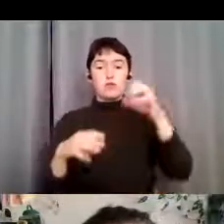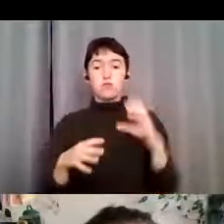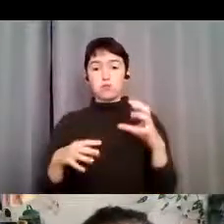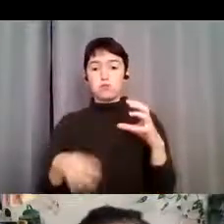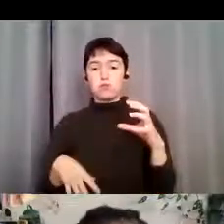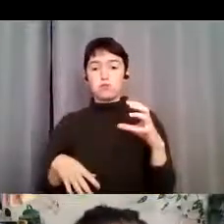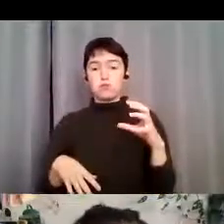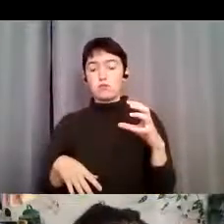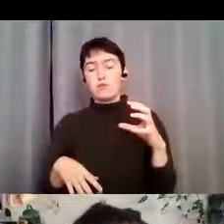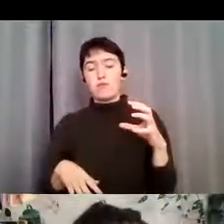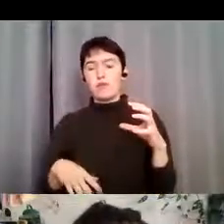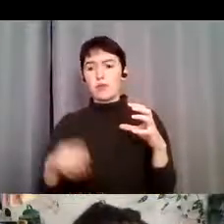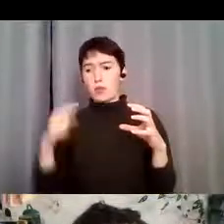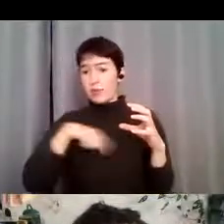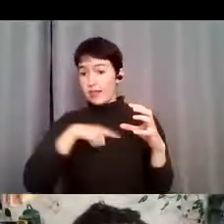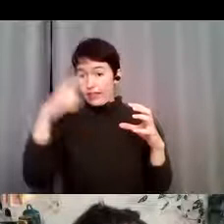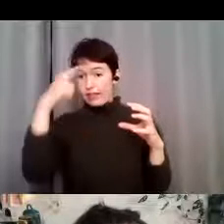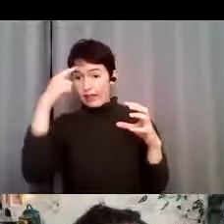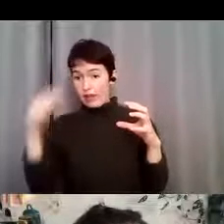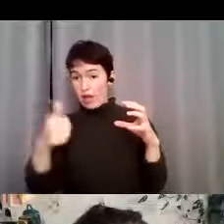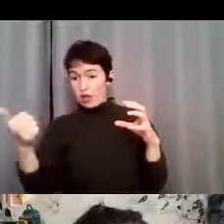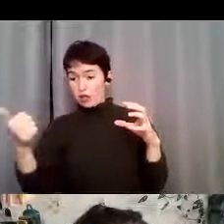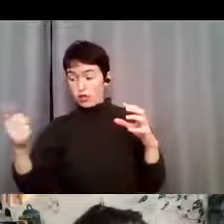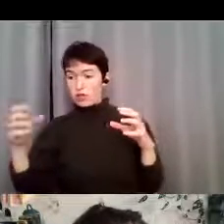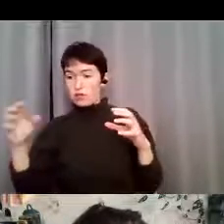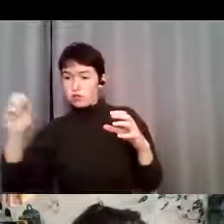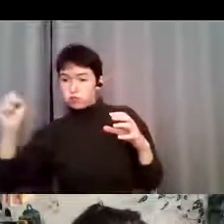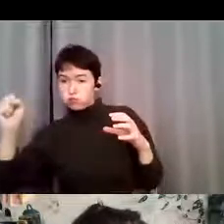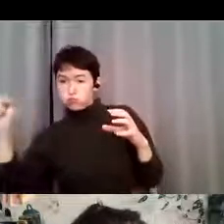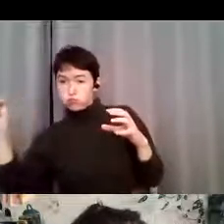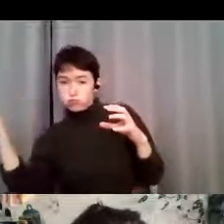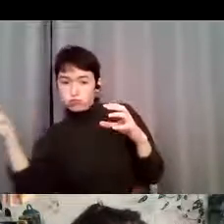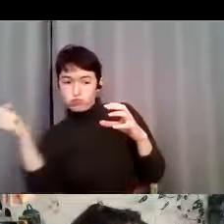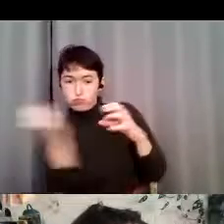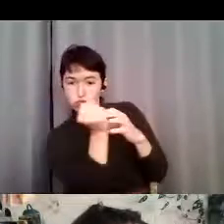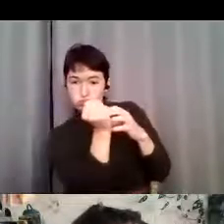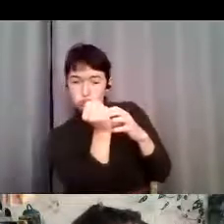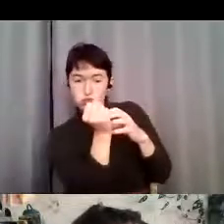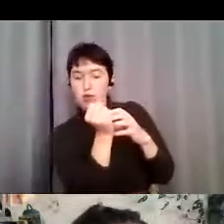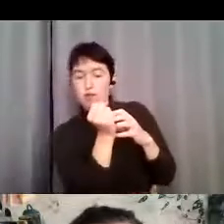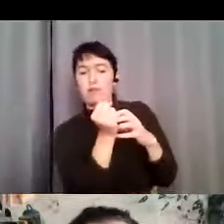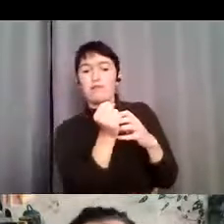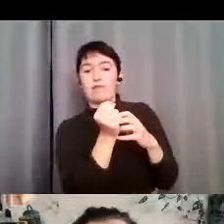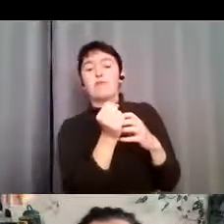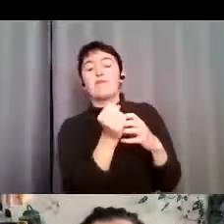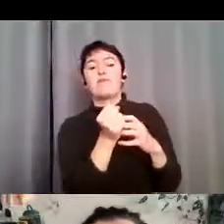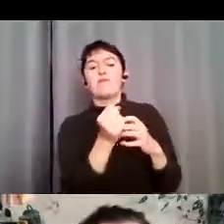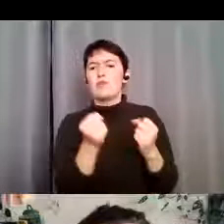think another object, a little bit smaller but still quite big, collided with it. There was a lot of